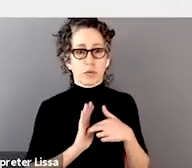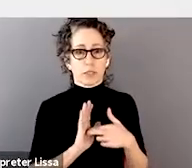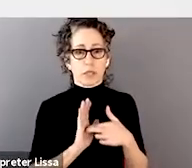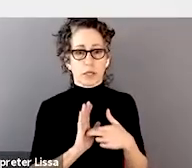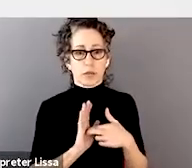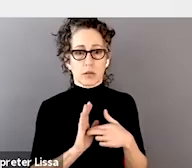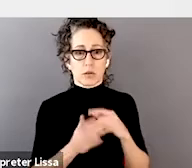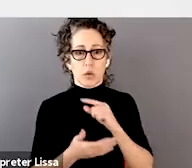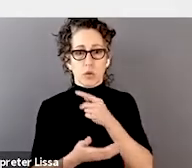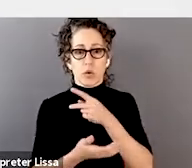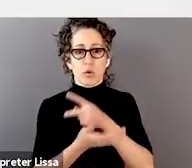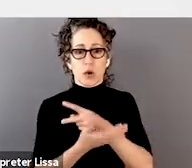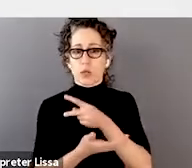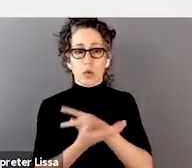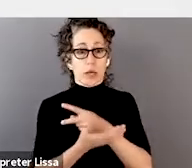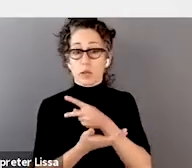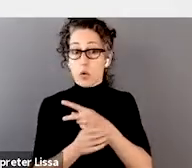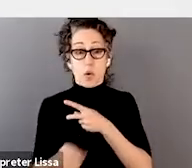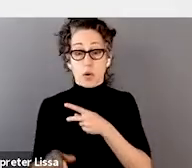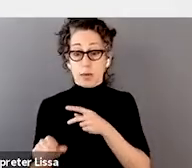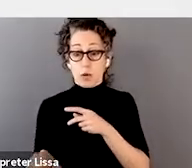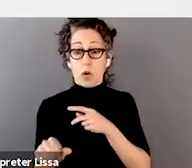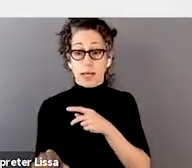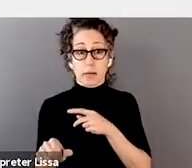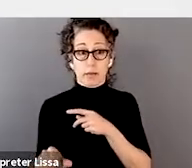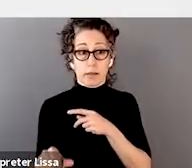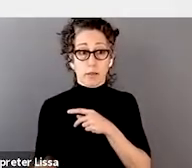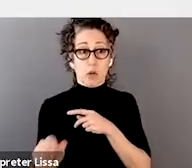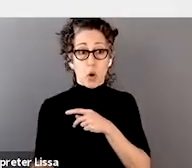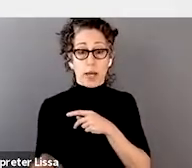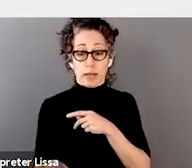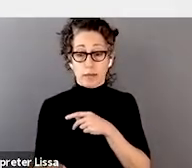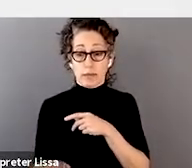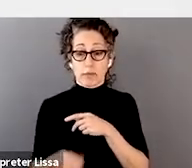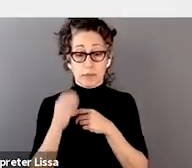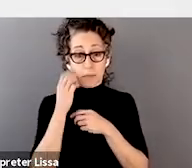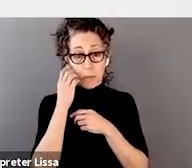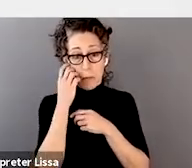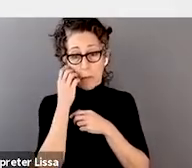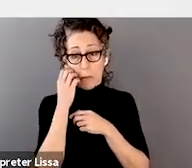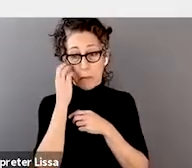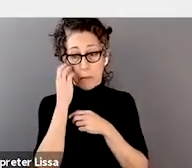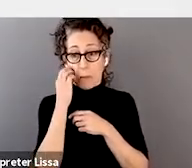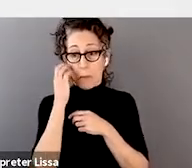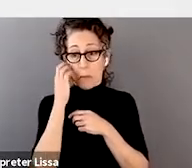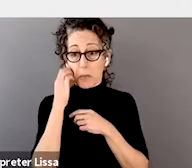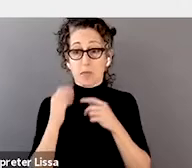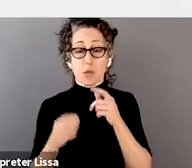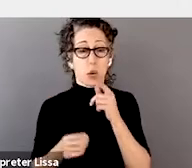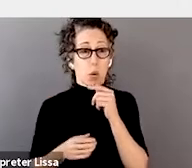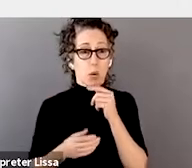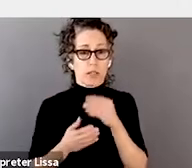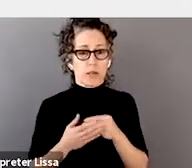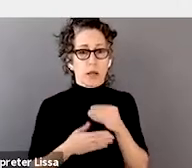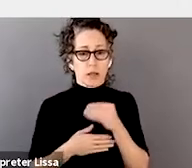issues, the faculty members, the people in the industry, who is getting funded for research, right?